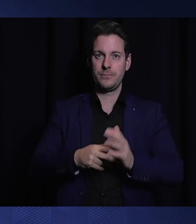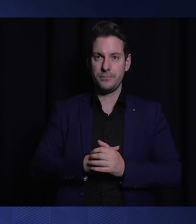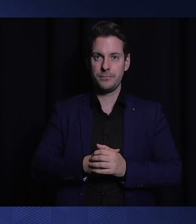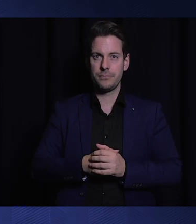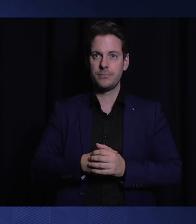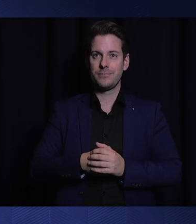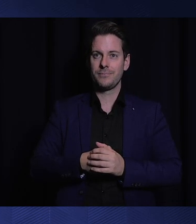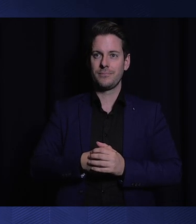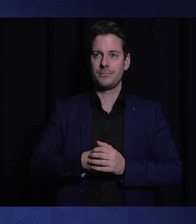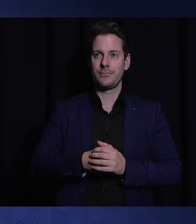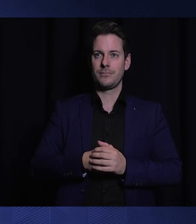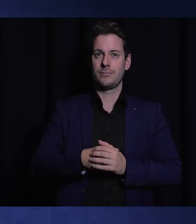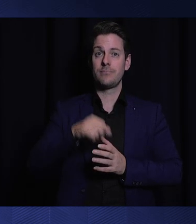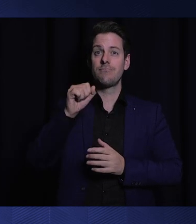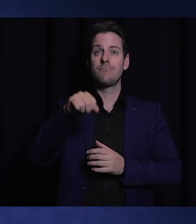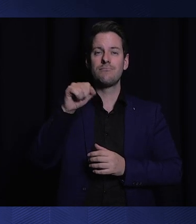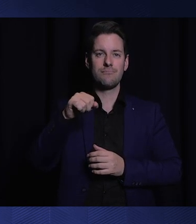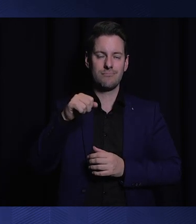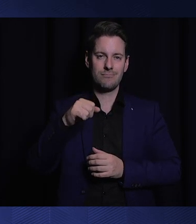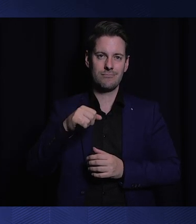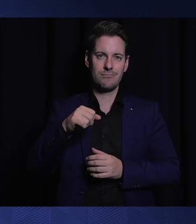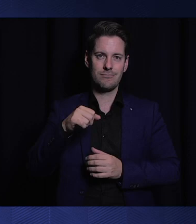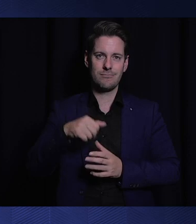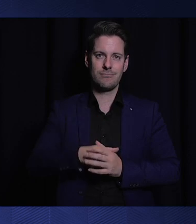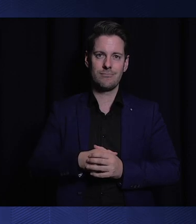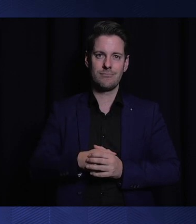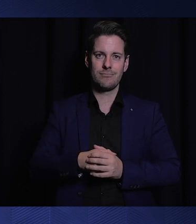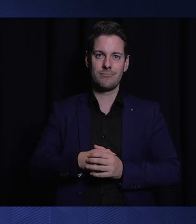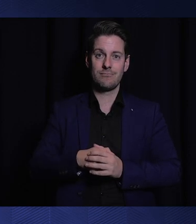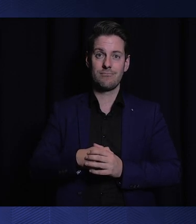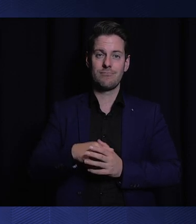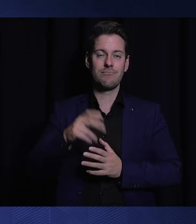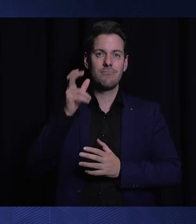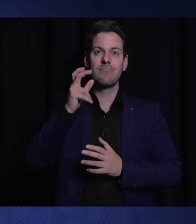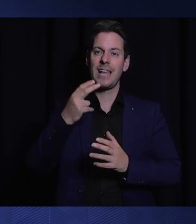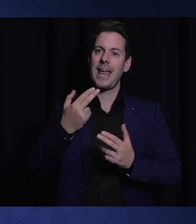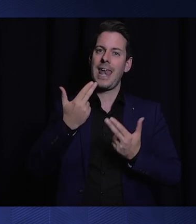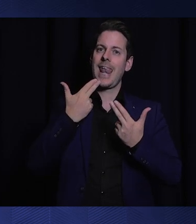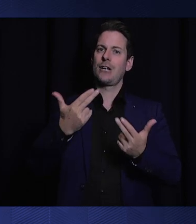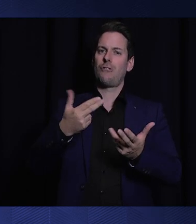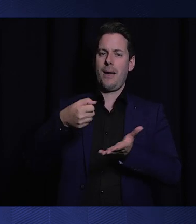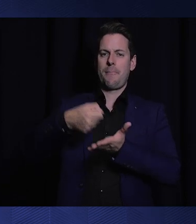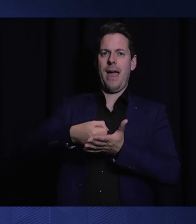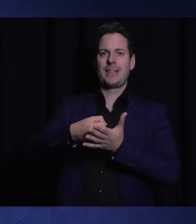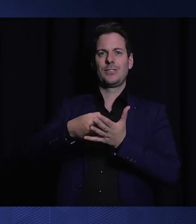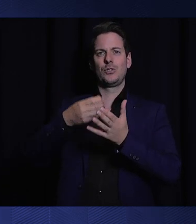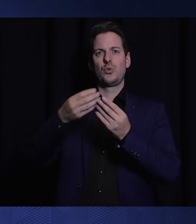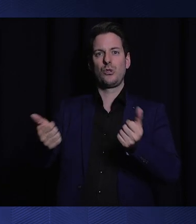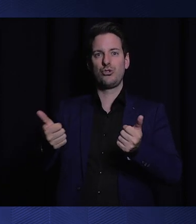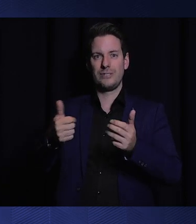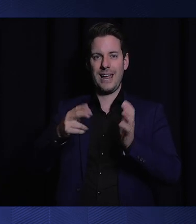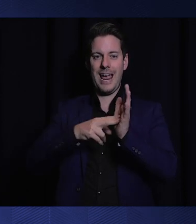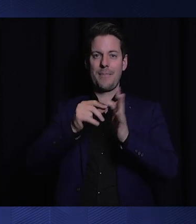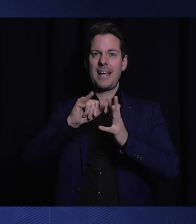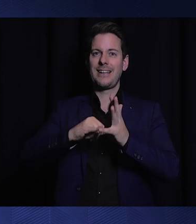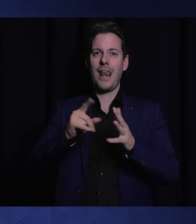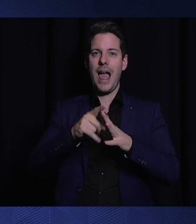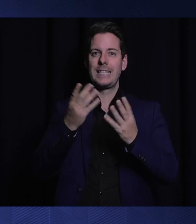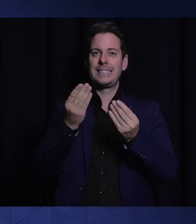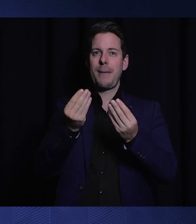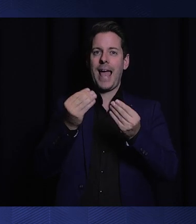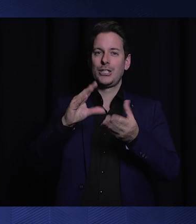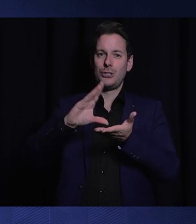Here to share the experience of nature-based solution, the sponge city.